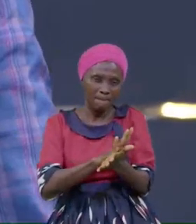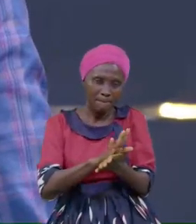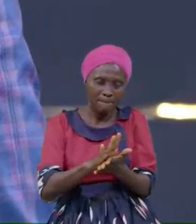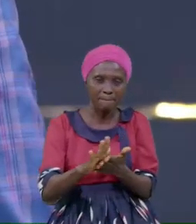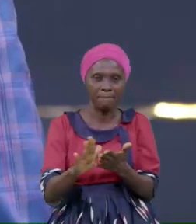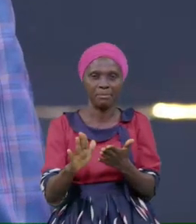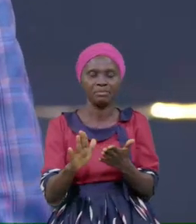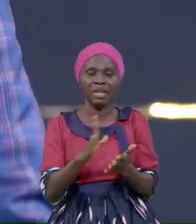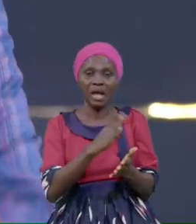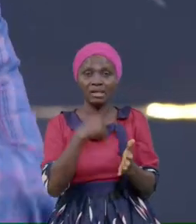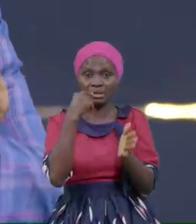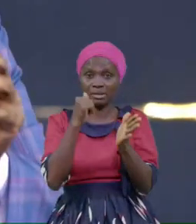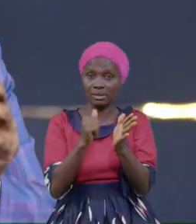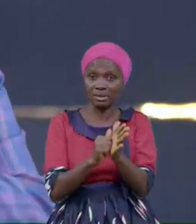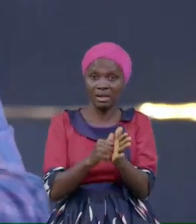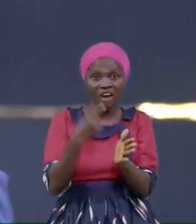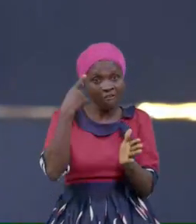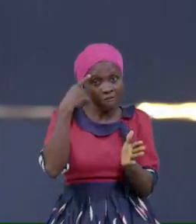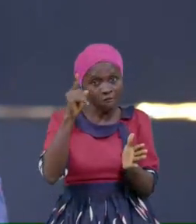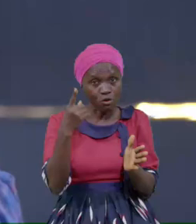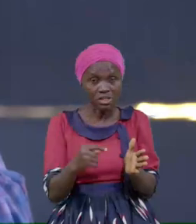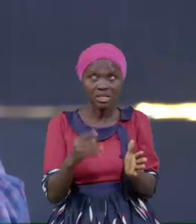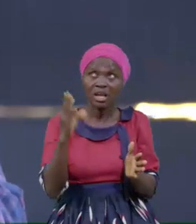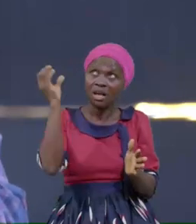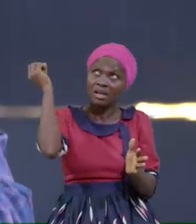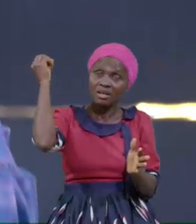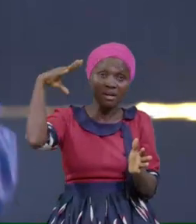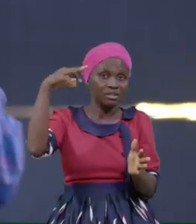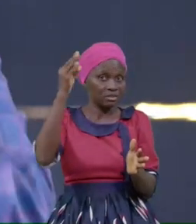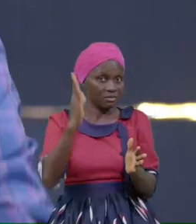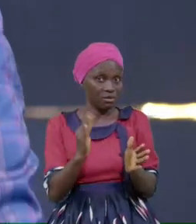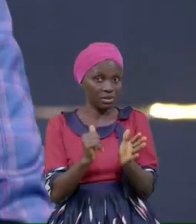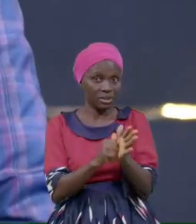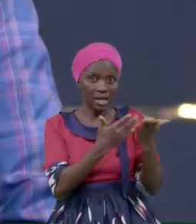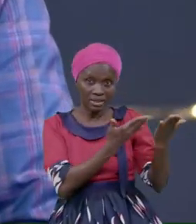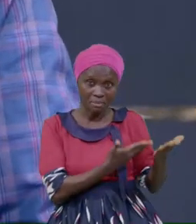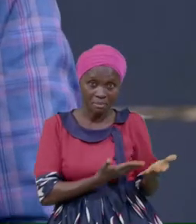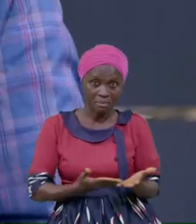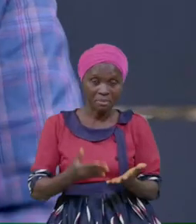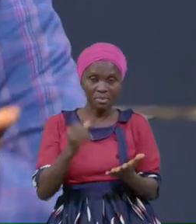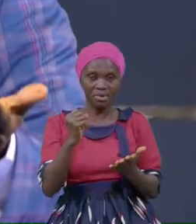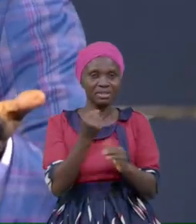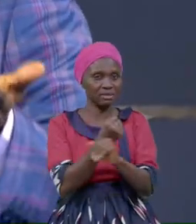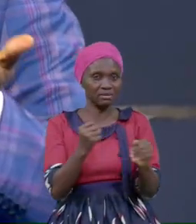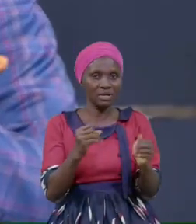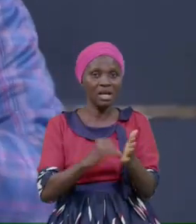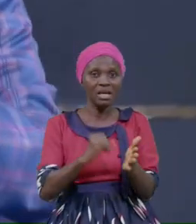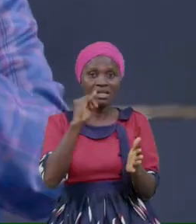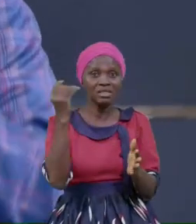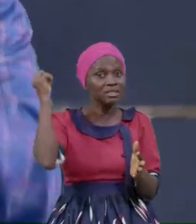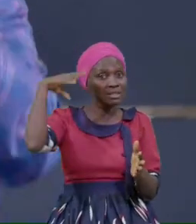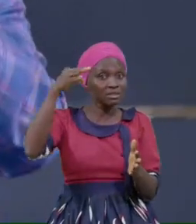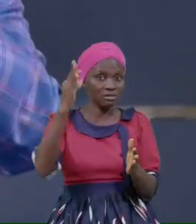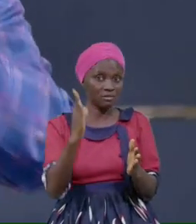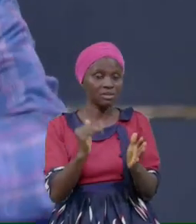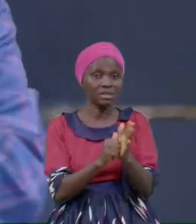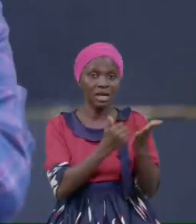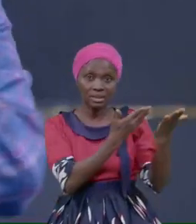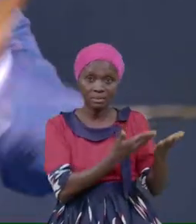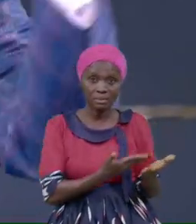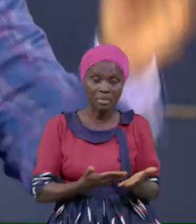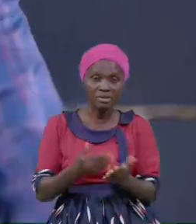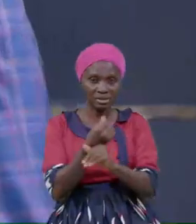of God that bringeth salvation. It's the grace of God that brings salvation has appeared